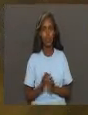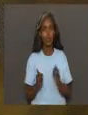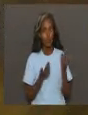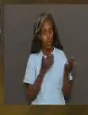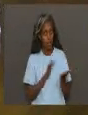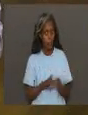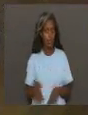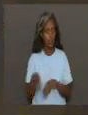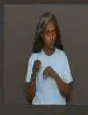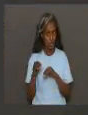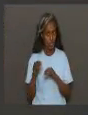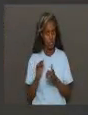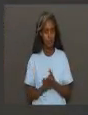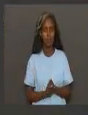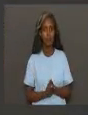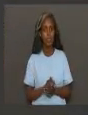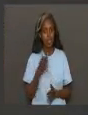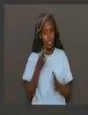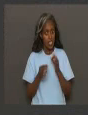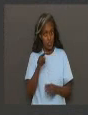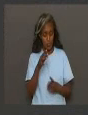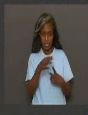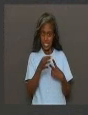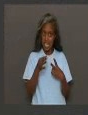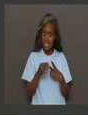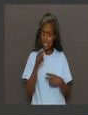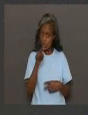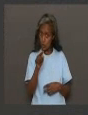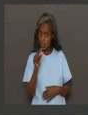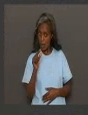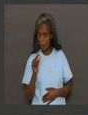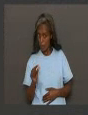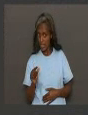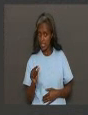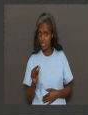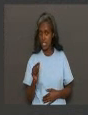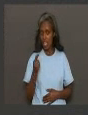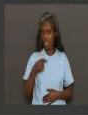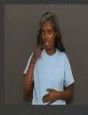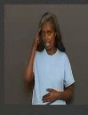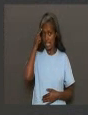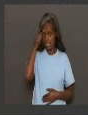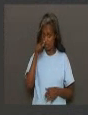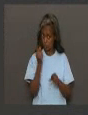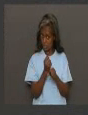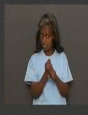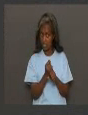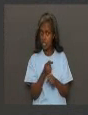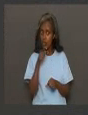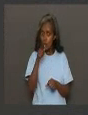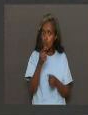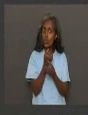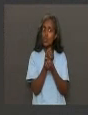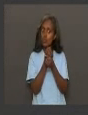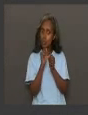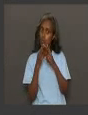Welcome back, students. If you selected your minors, as I think you did, your